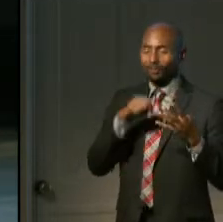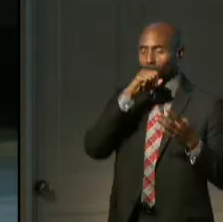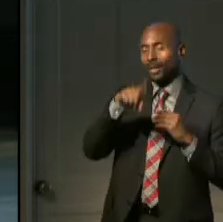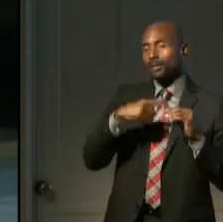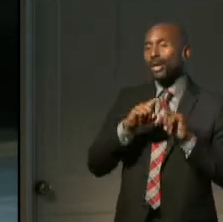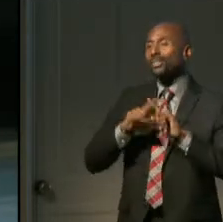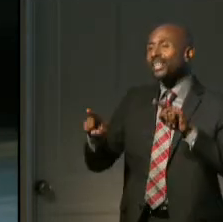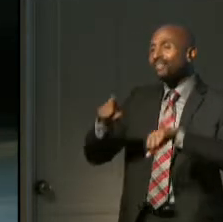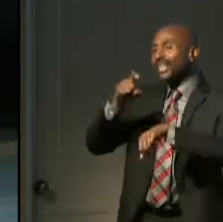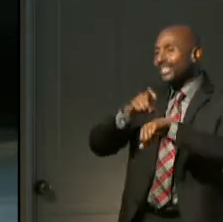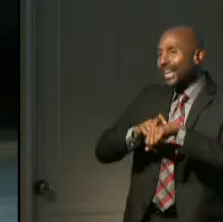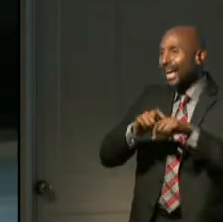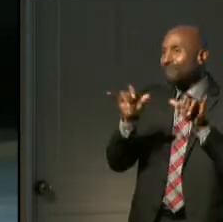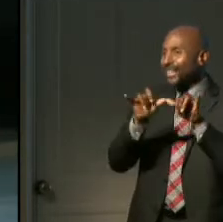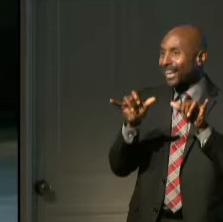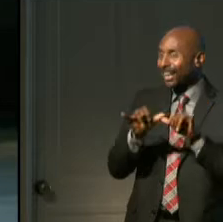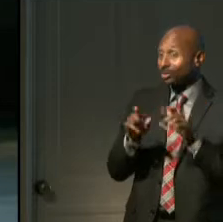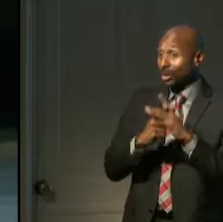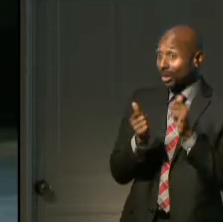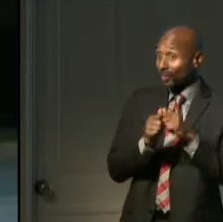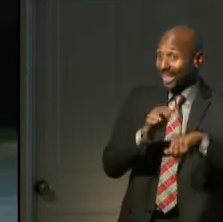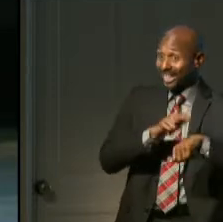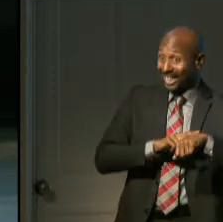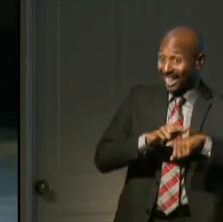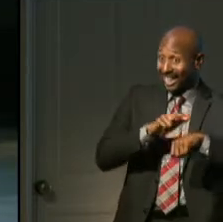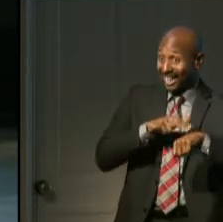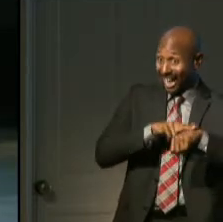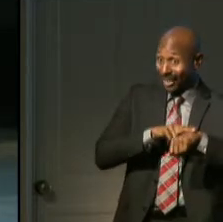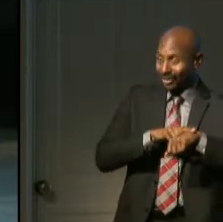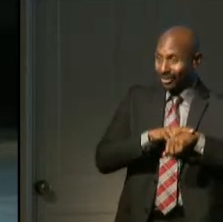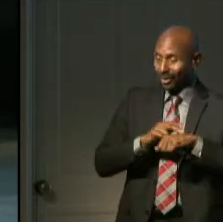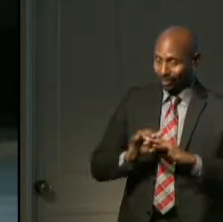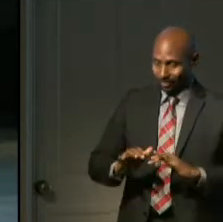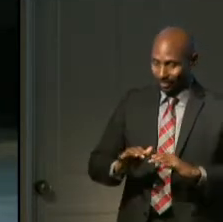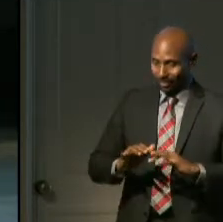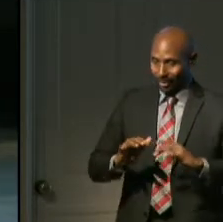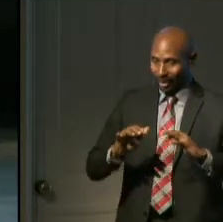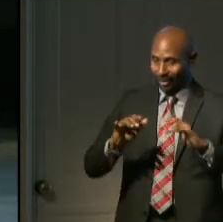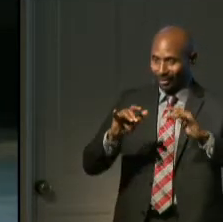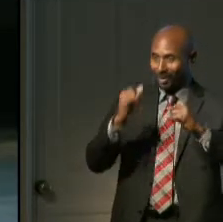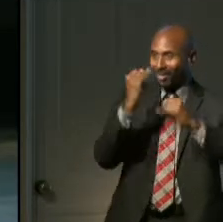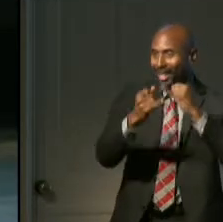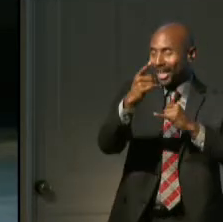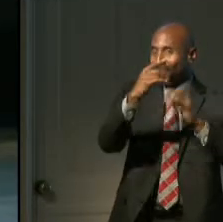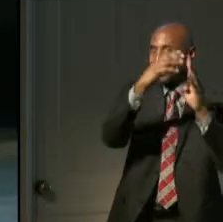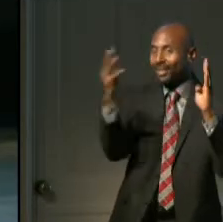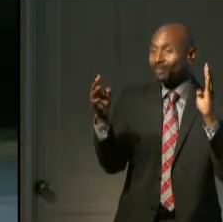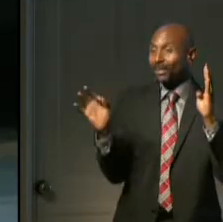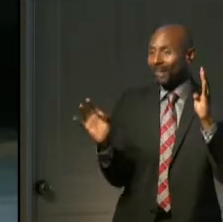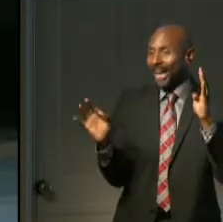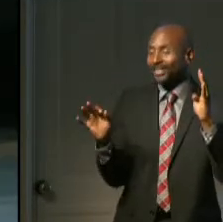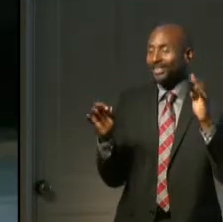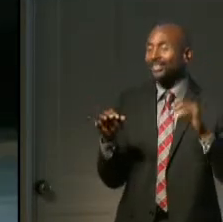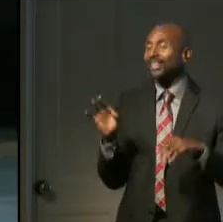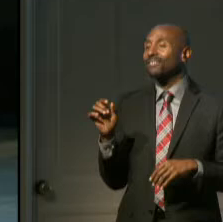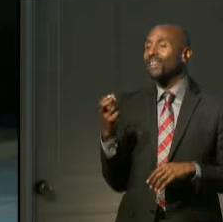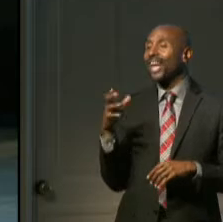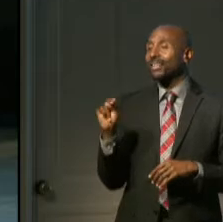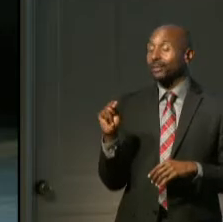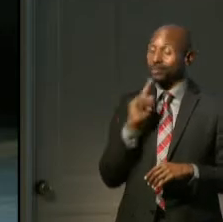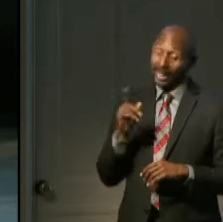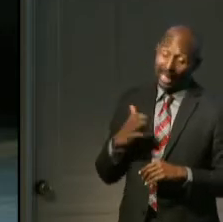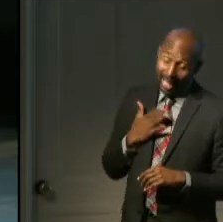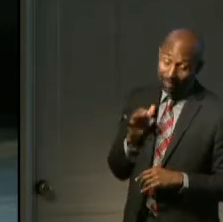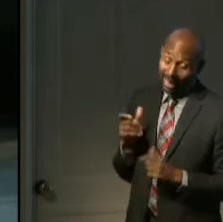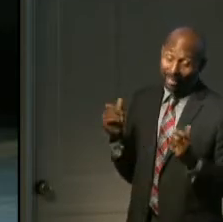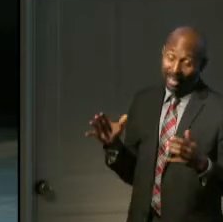started with nature and ended with fashion. Personally, I'm very happy that not a lot of fashion gets preserved, because the 80s were just not a very